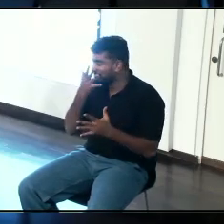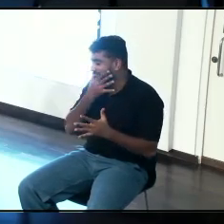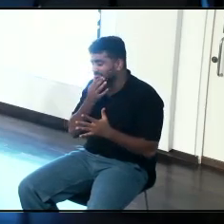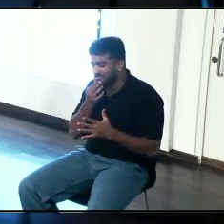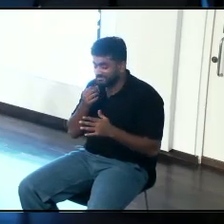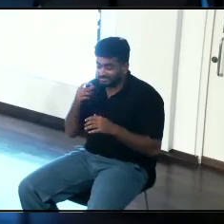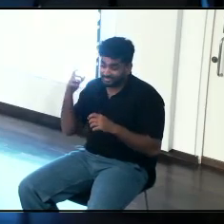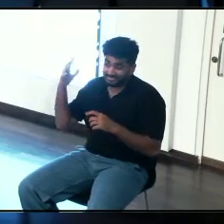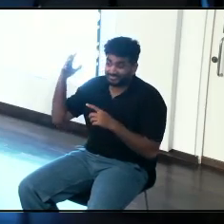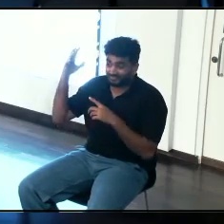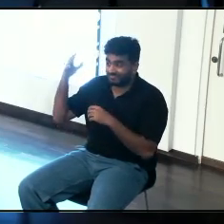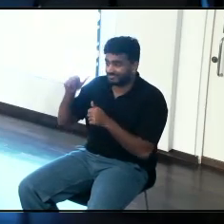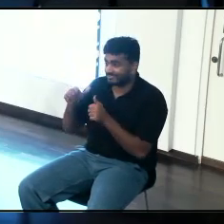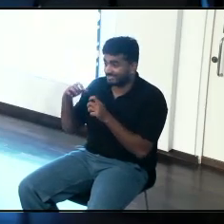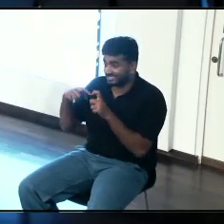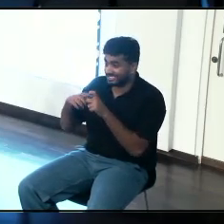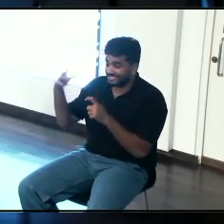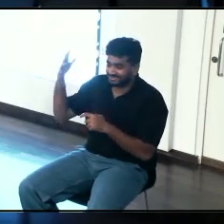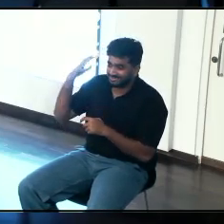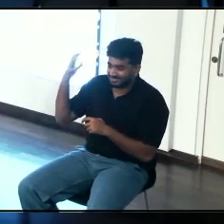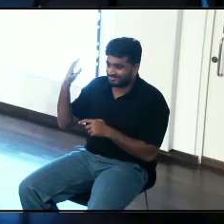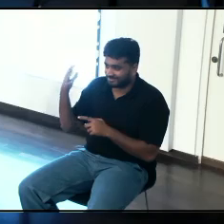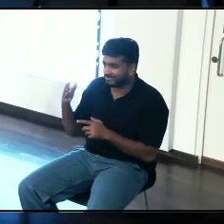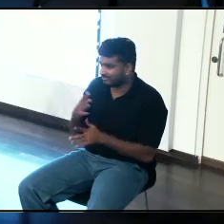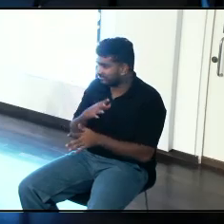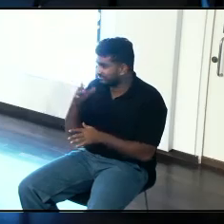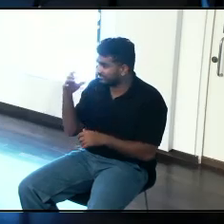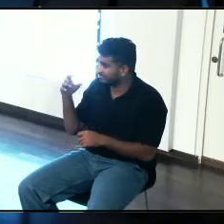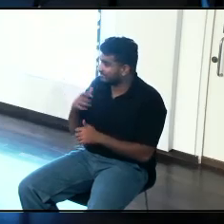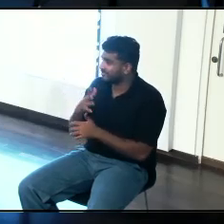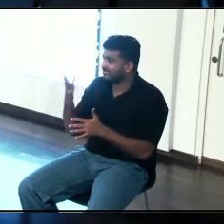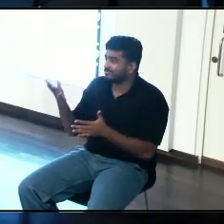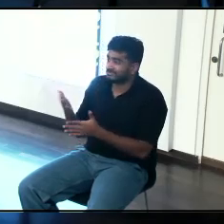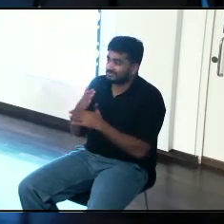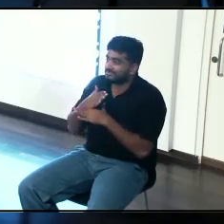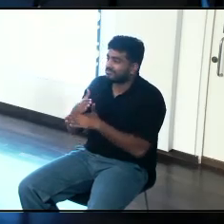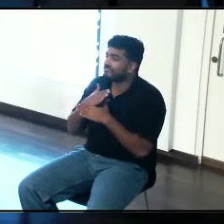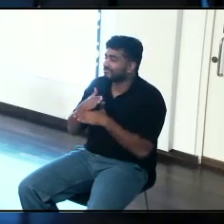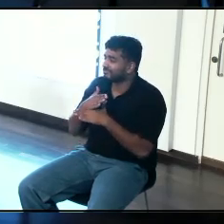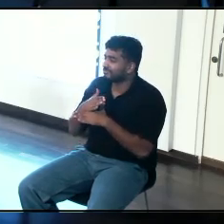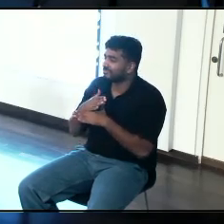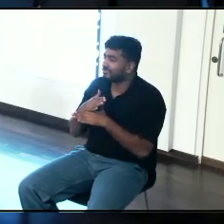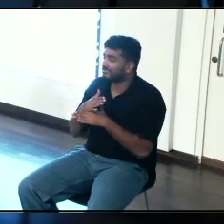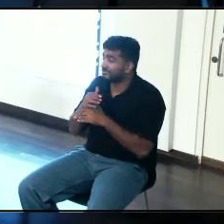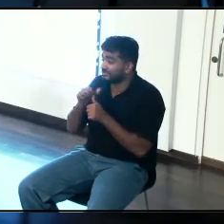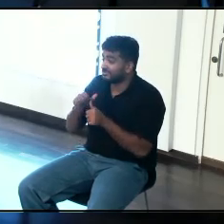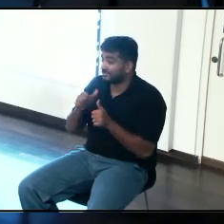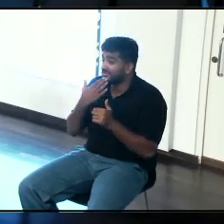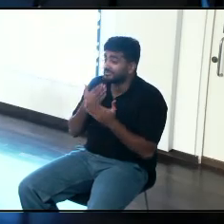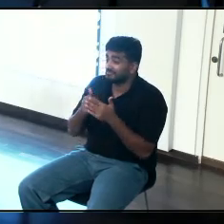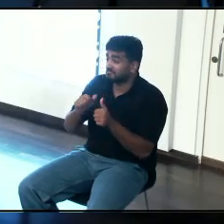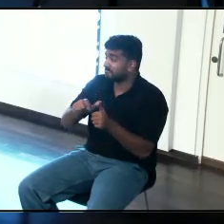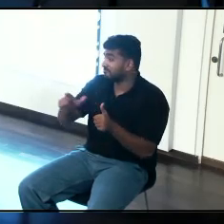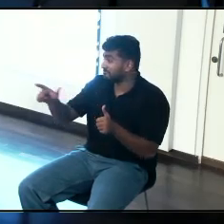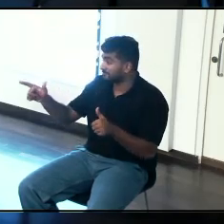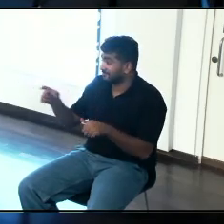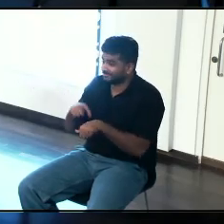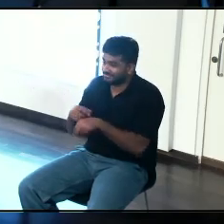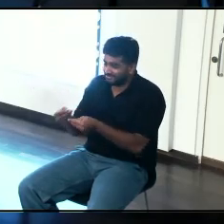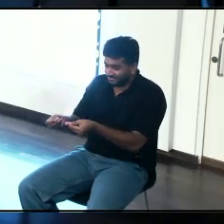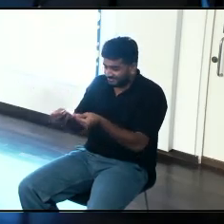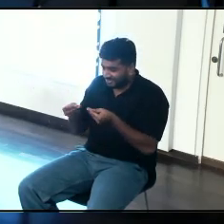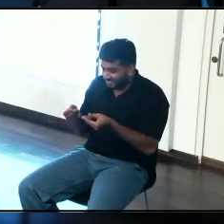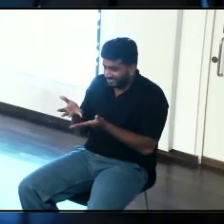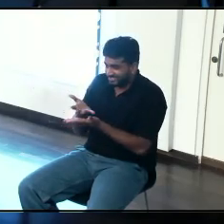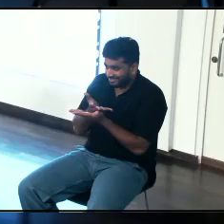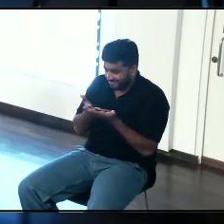evening, for the book you have written and shared with all of us. Thanks to all of you for spending your time here